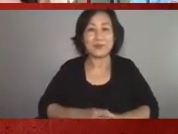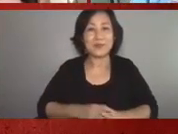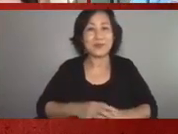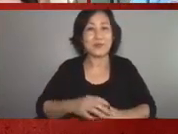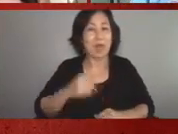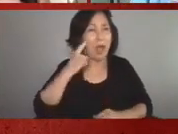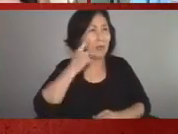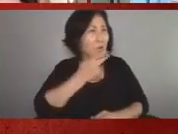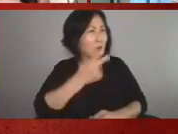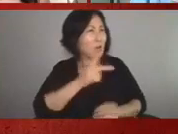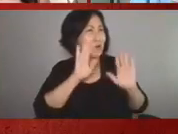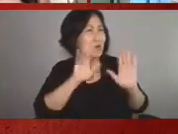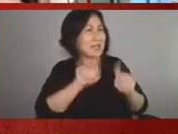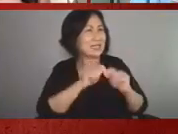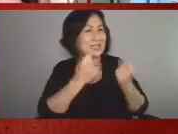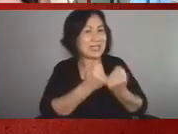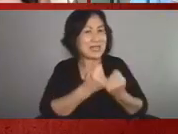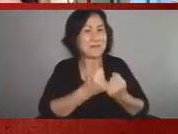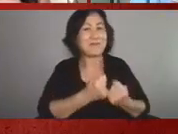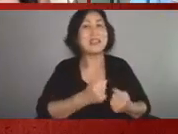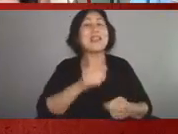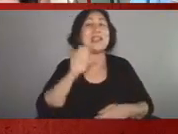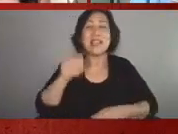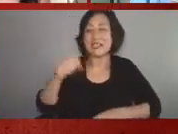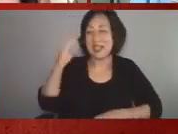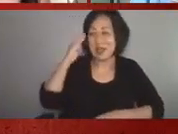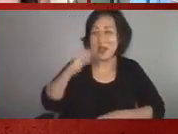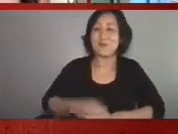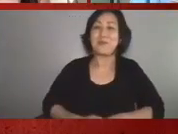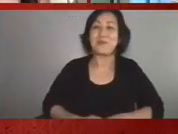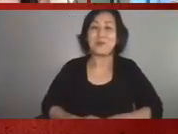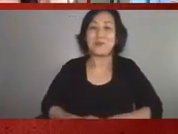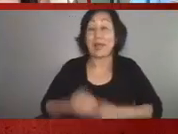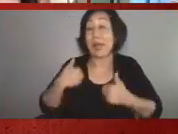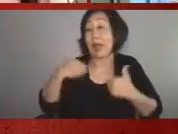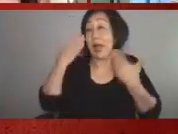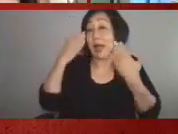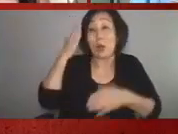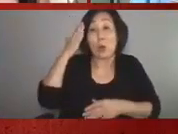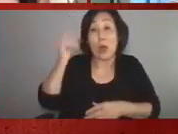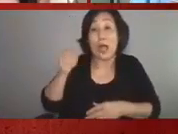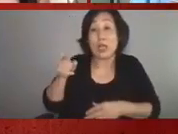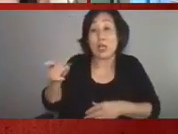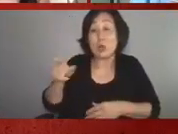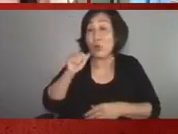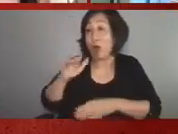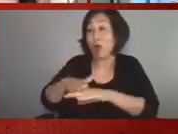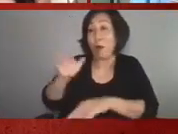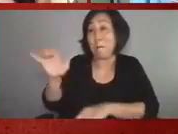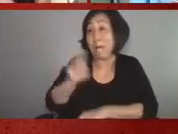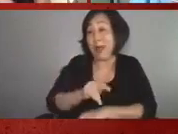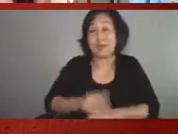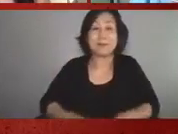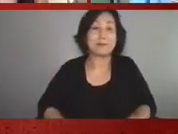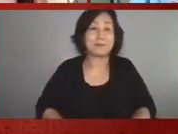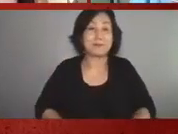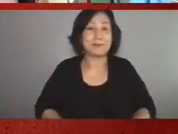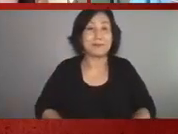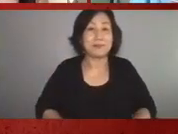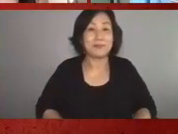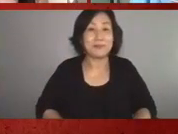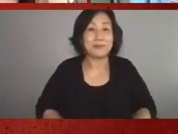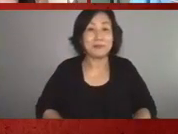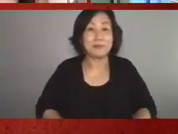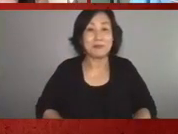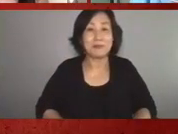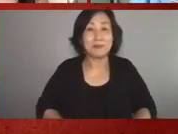back? Yes. I thought we were terrific as a team. Yes, I know. I don't know why you